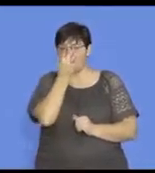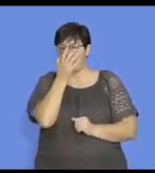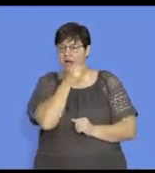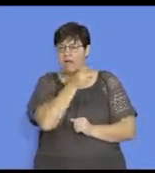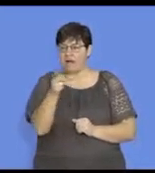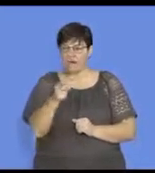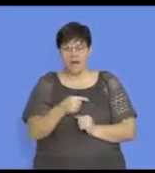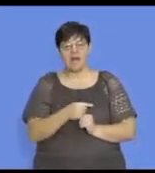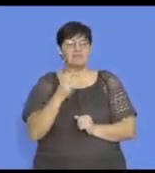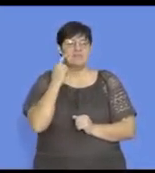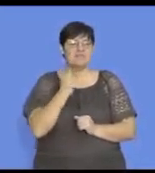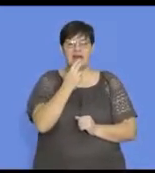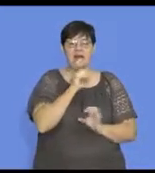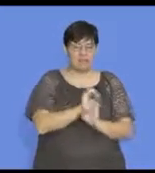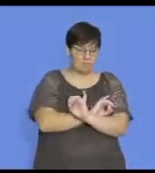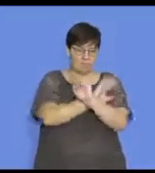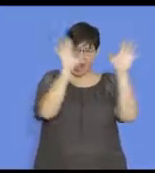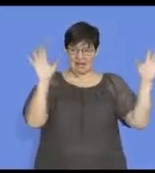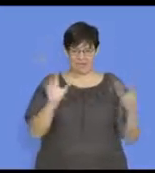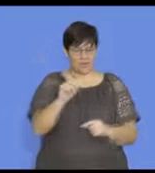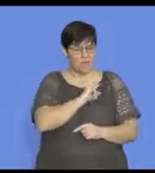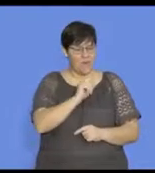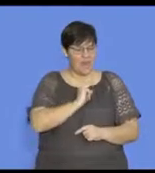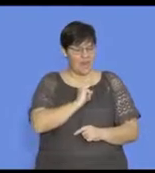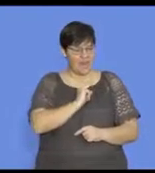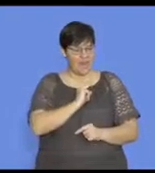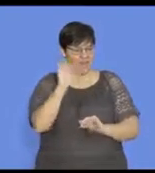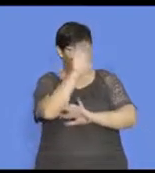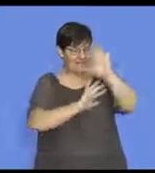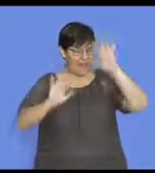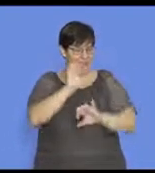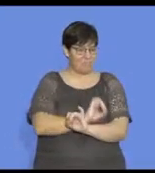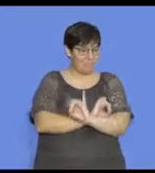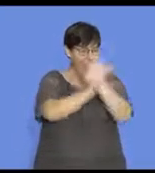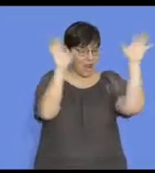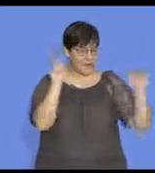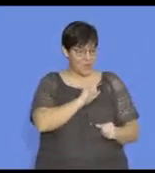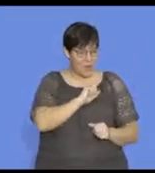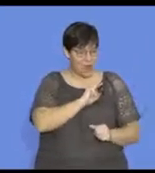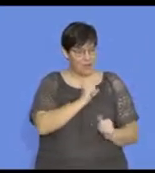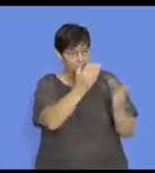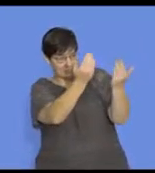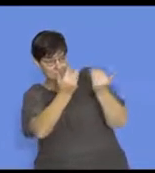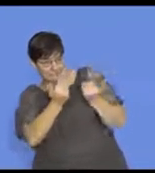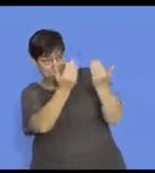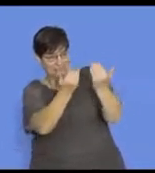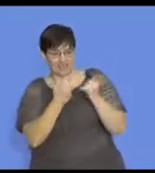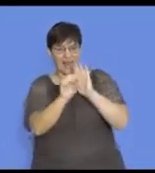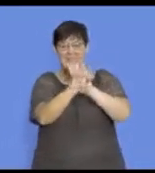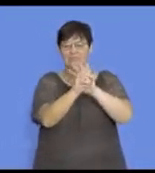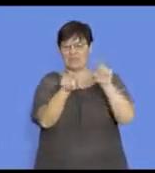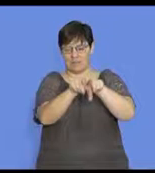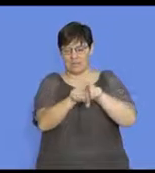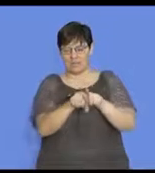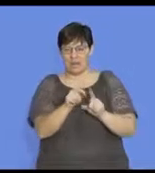flowers nice and bright? Why do we use nice bright colors? Right, we need to attract, it's advertisement. We need to